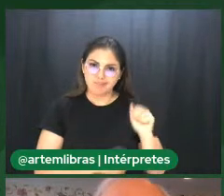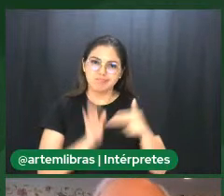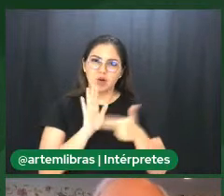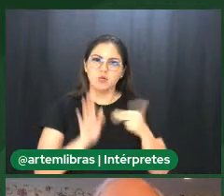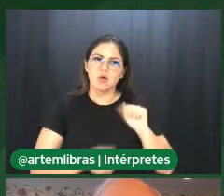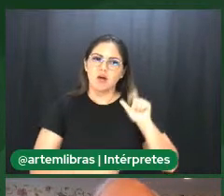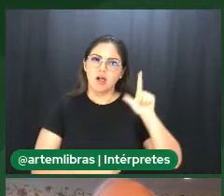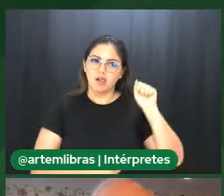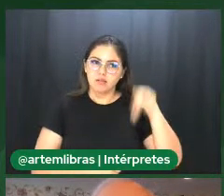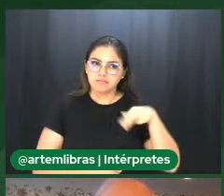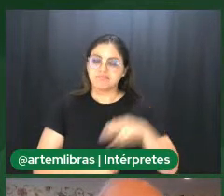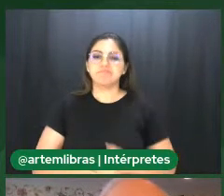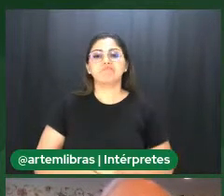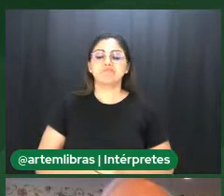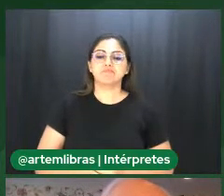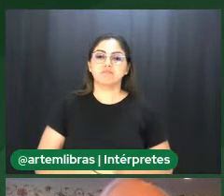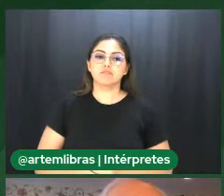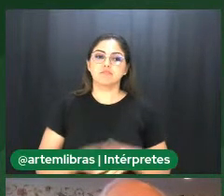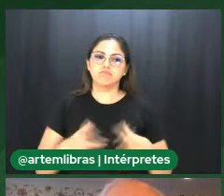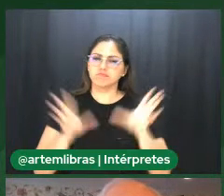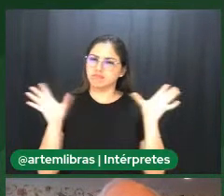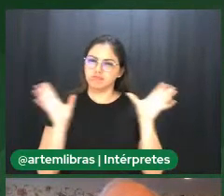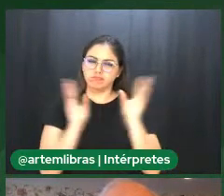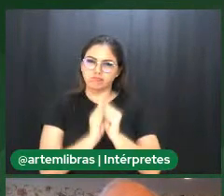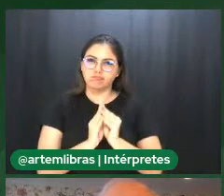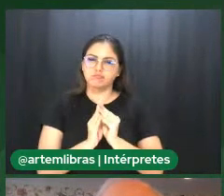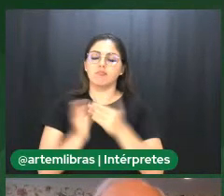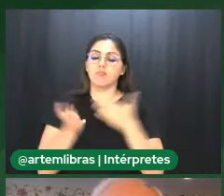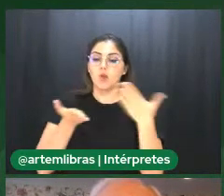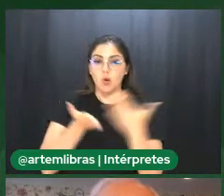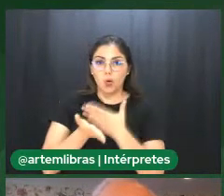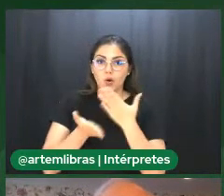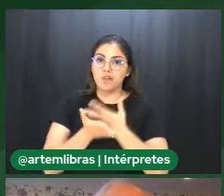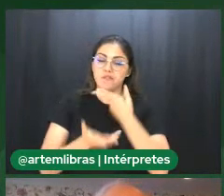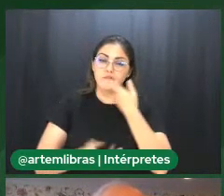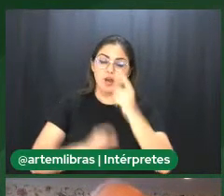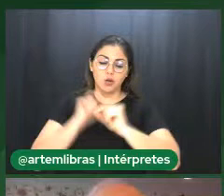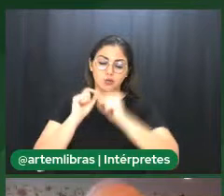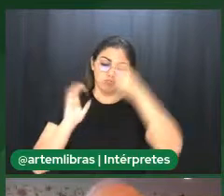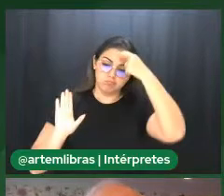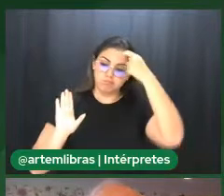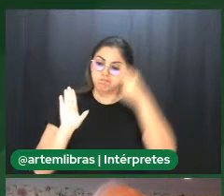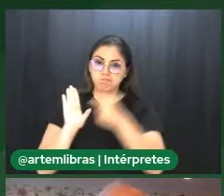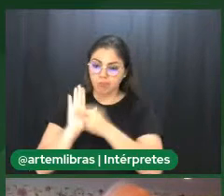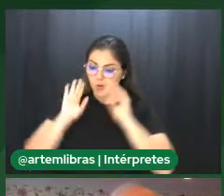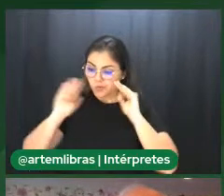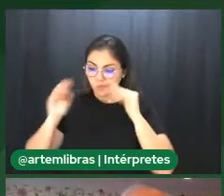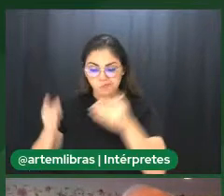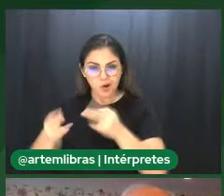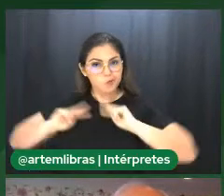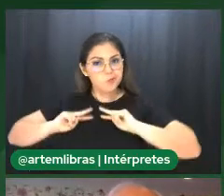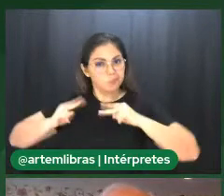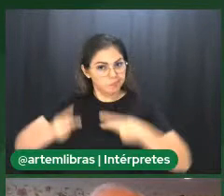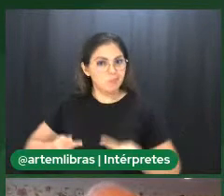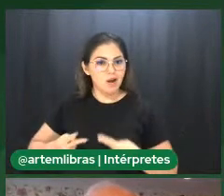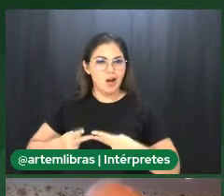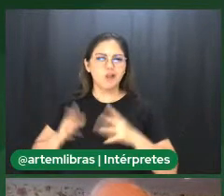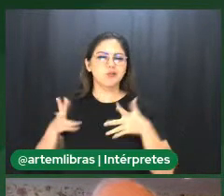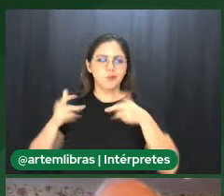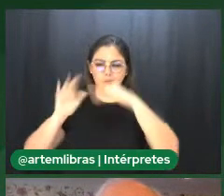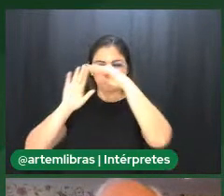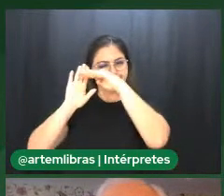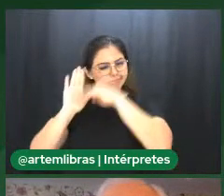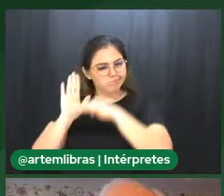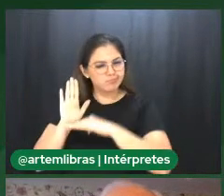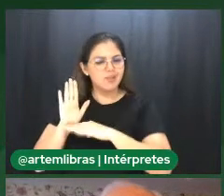after another, we're finding special issues of journals, special parts of conferences devoted to human-centered